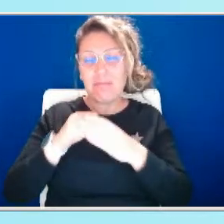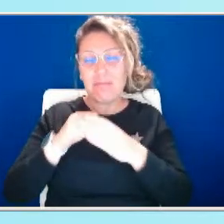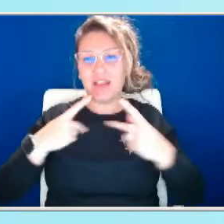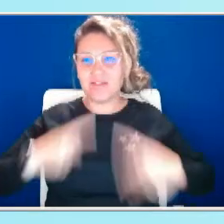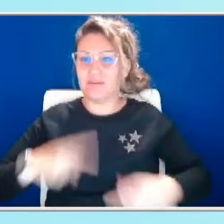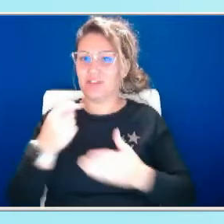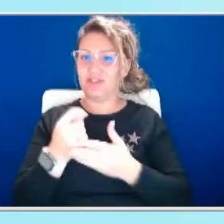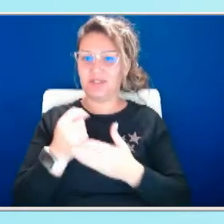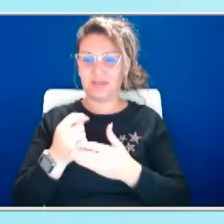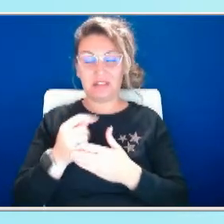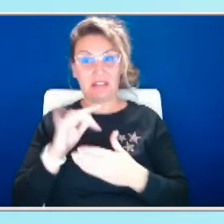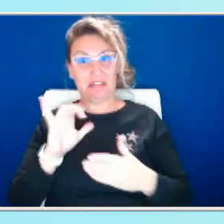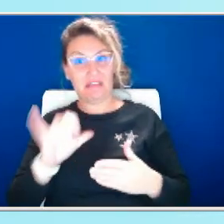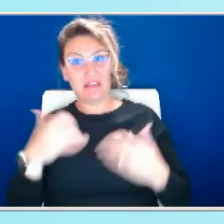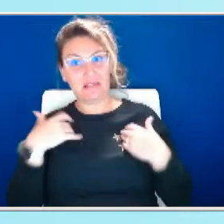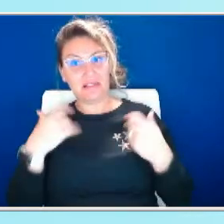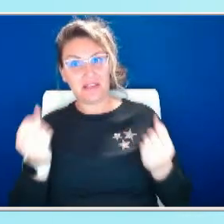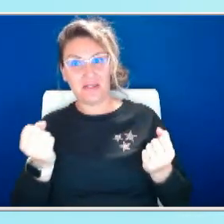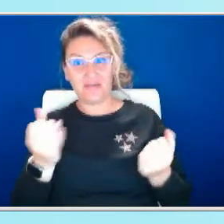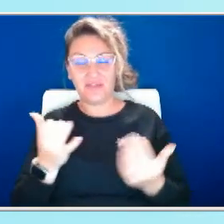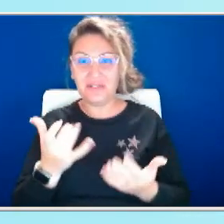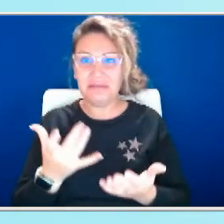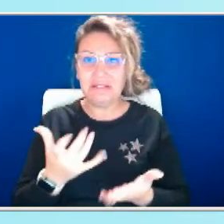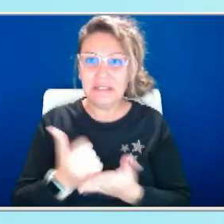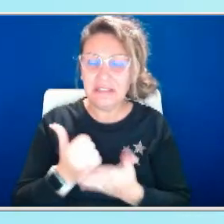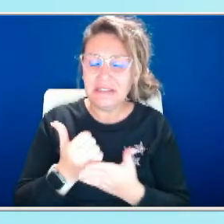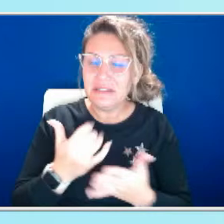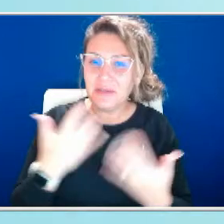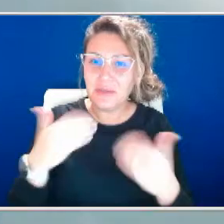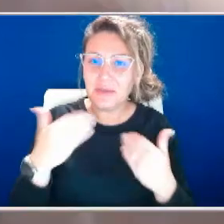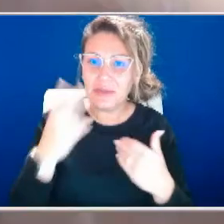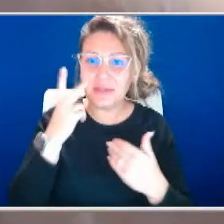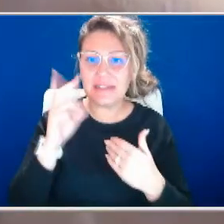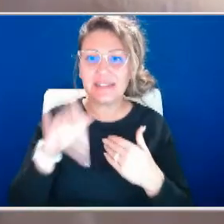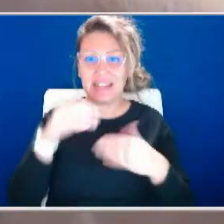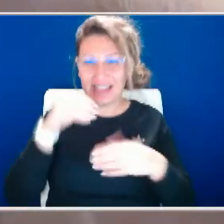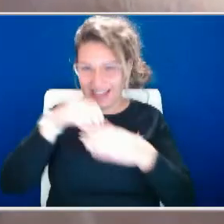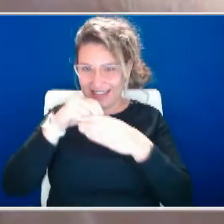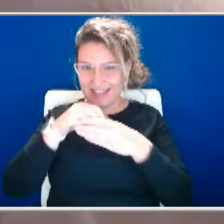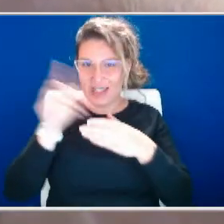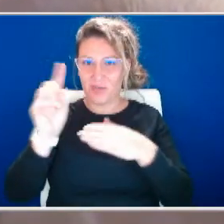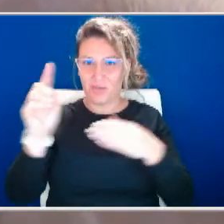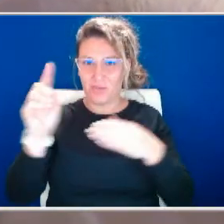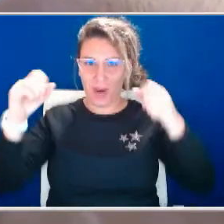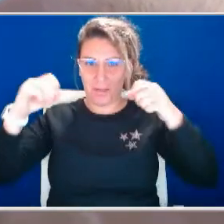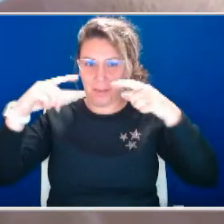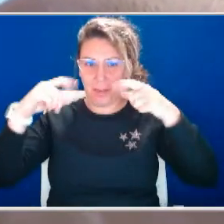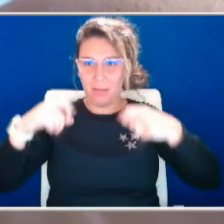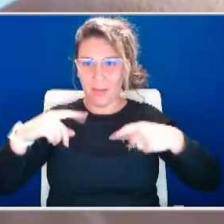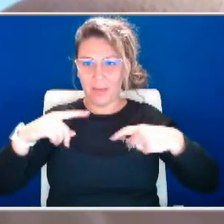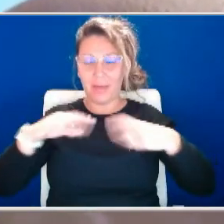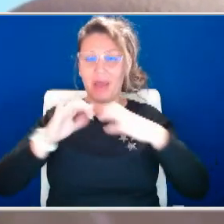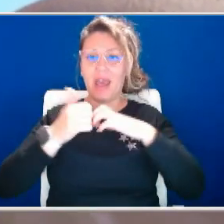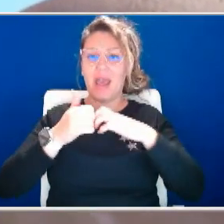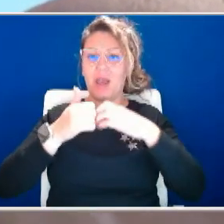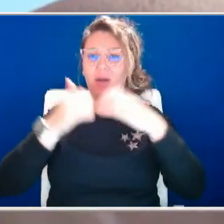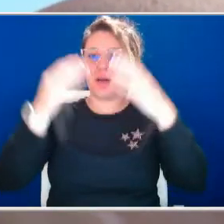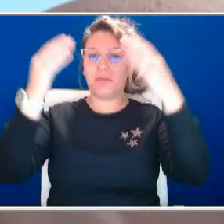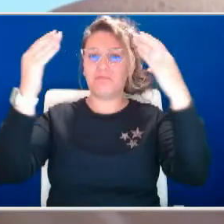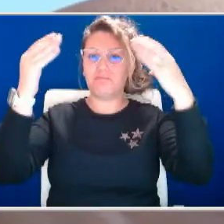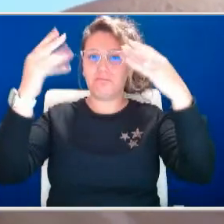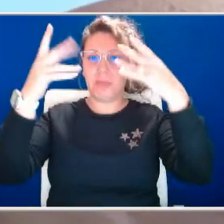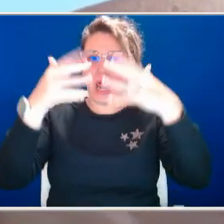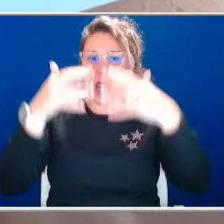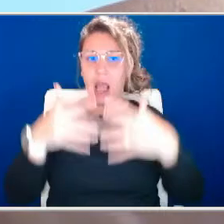That's really helpful to see the inside of exactly what's going on and where that is shooting to, and how it's making its way to the specific